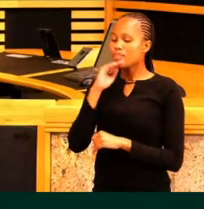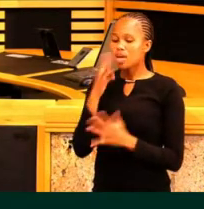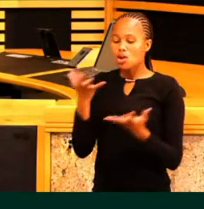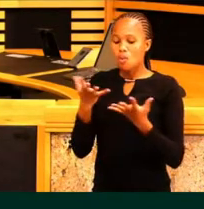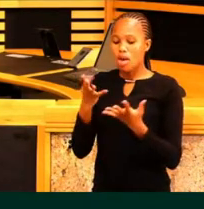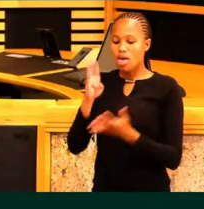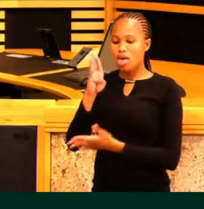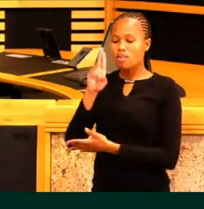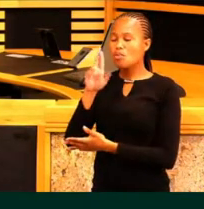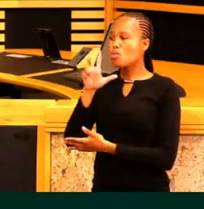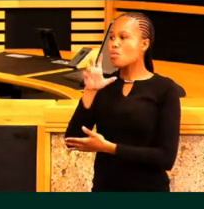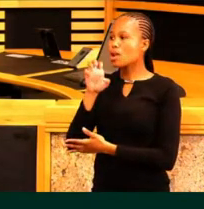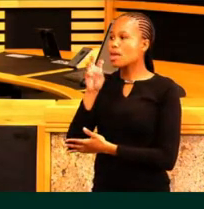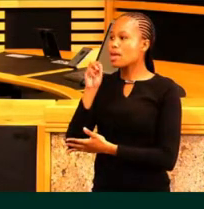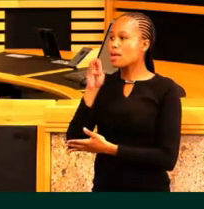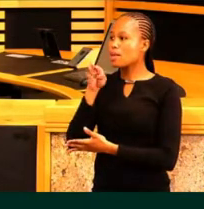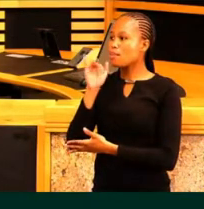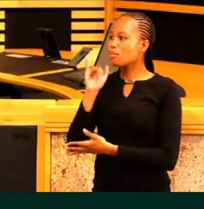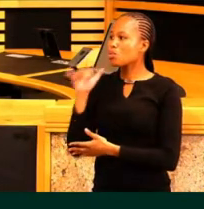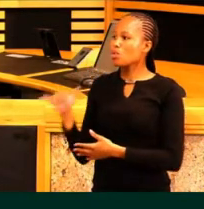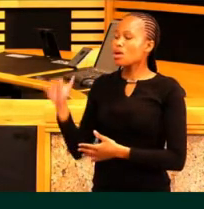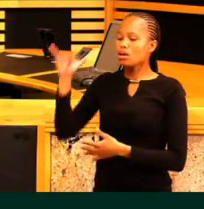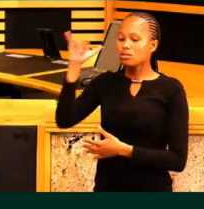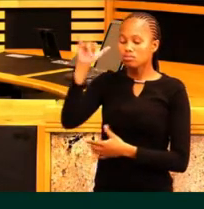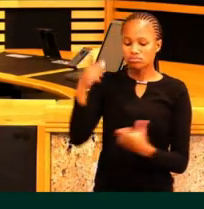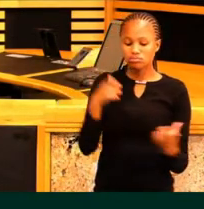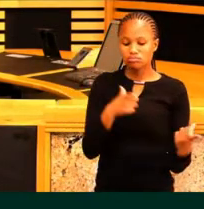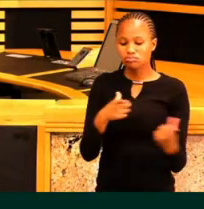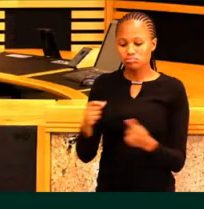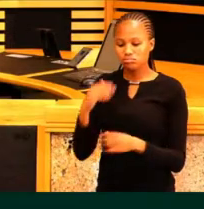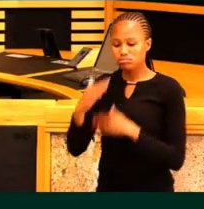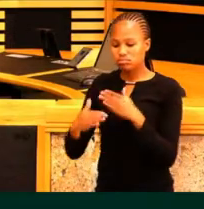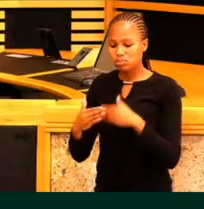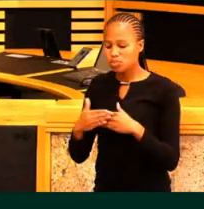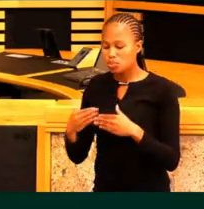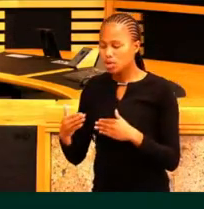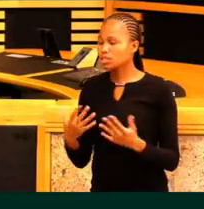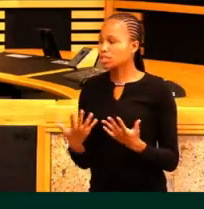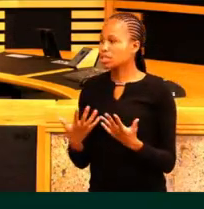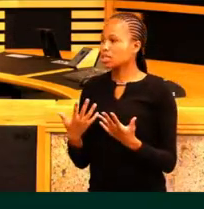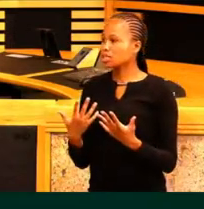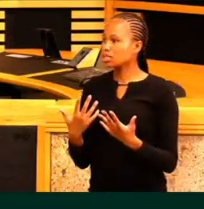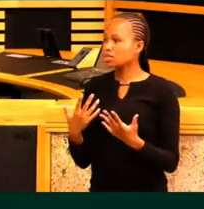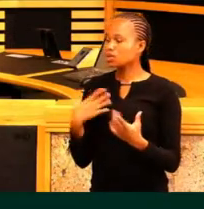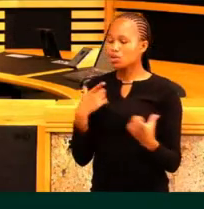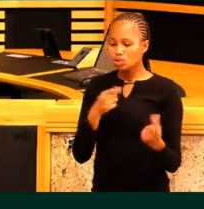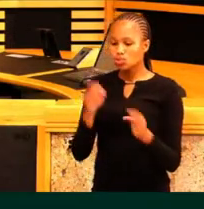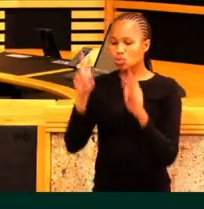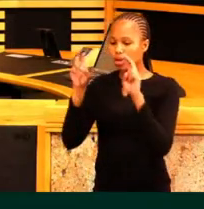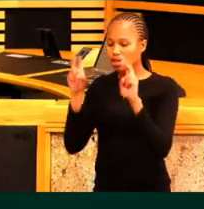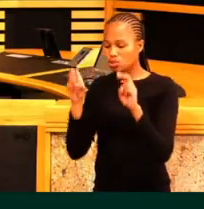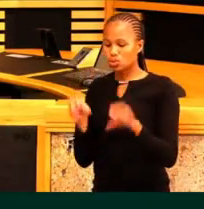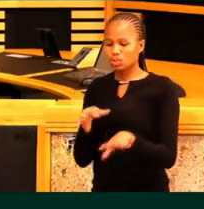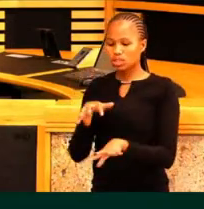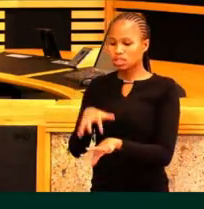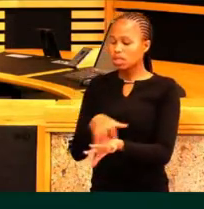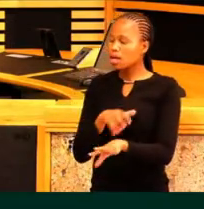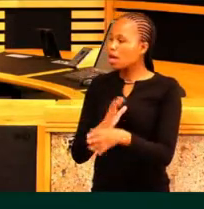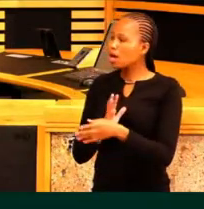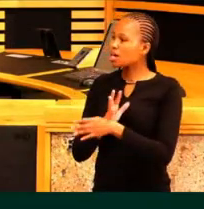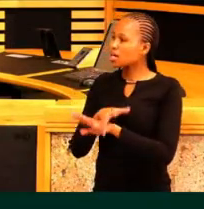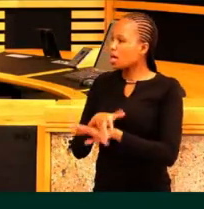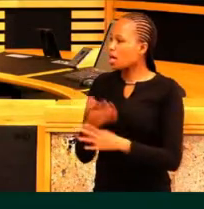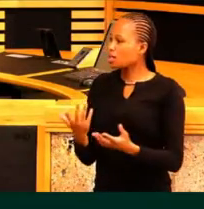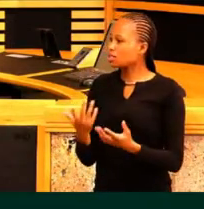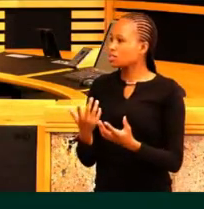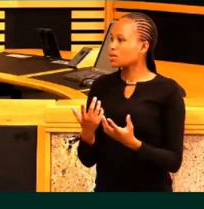you get things done process here and we deal with the issues of Agriculture process them here get